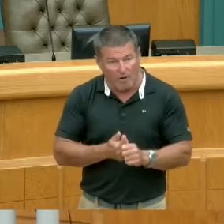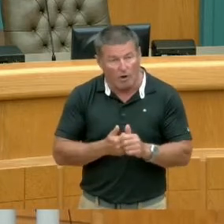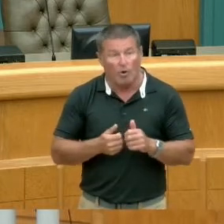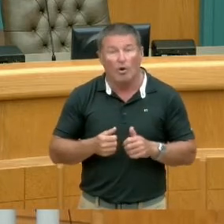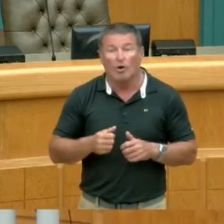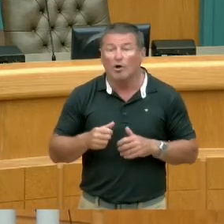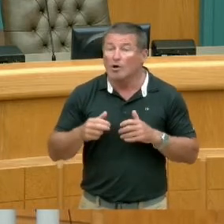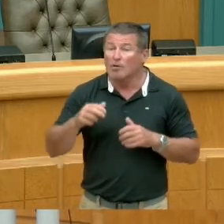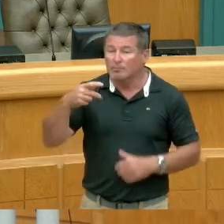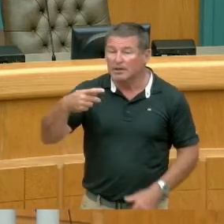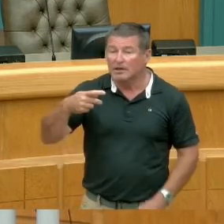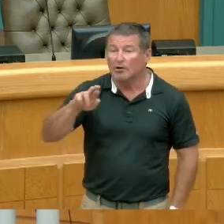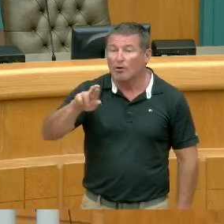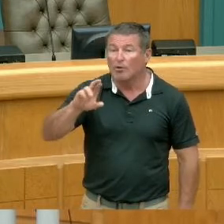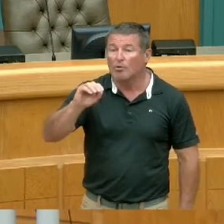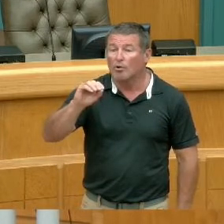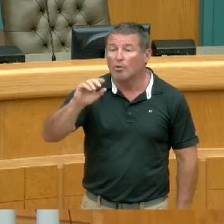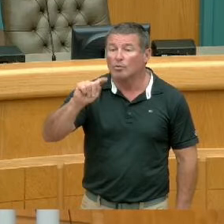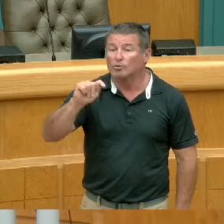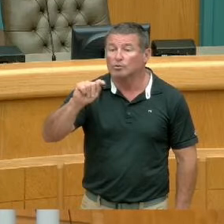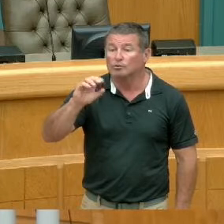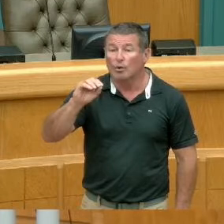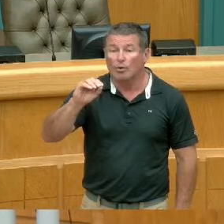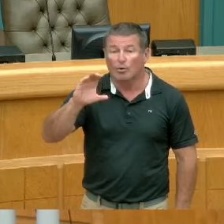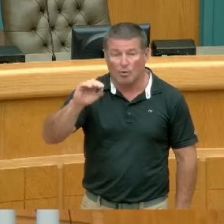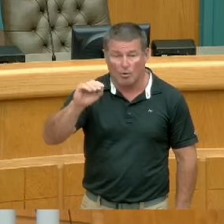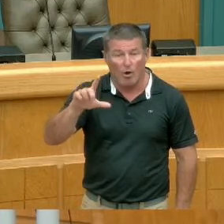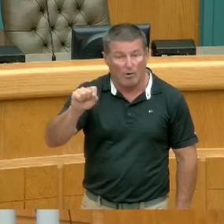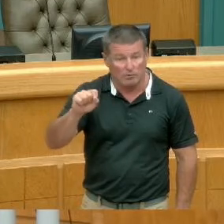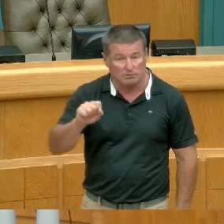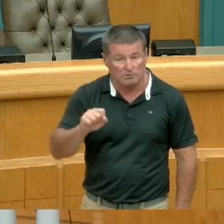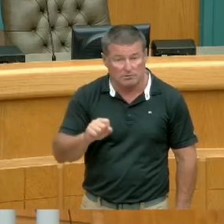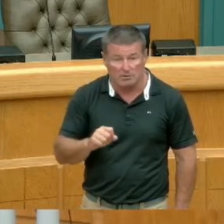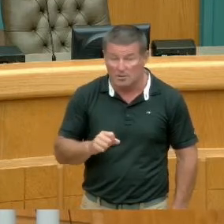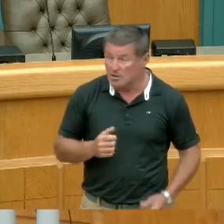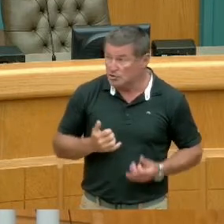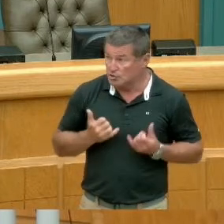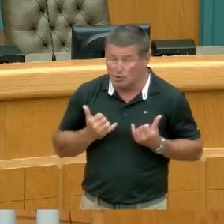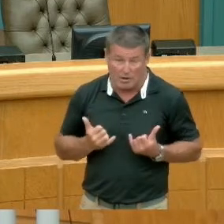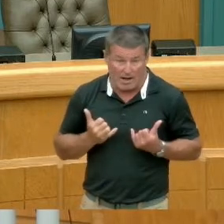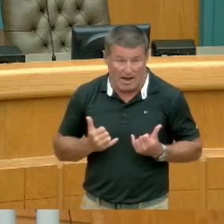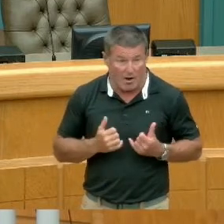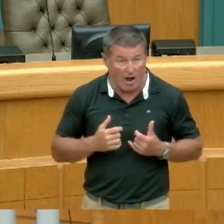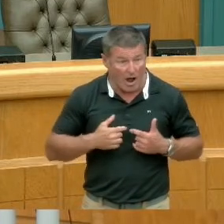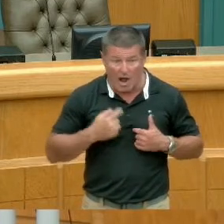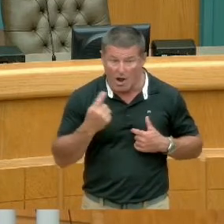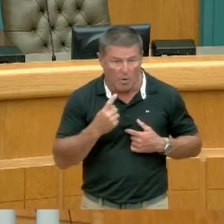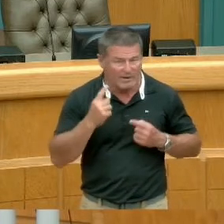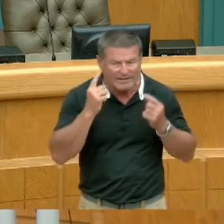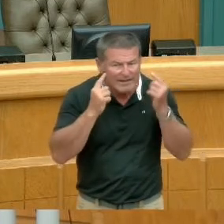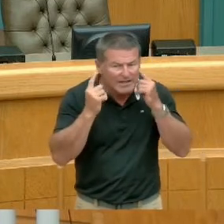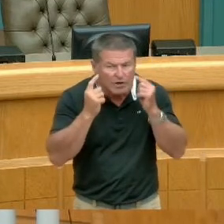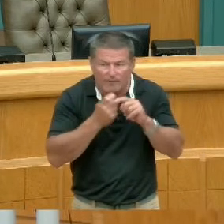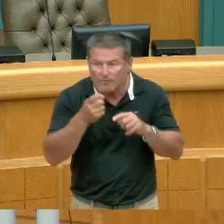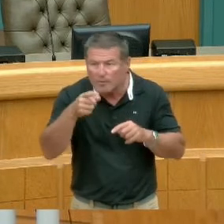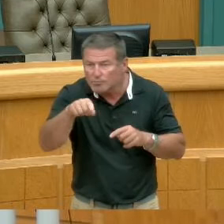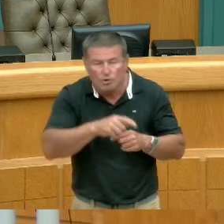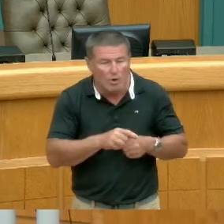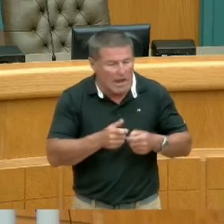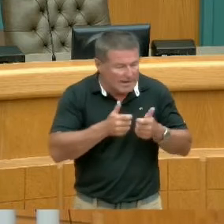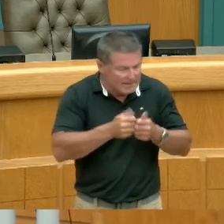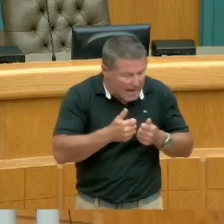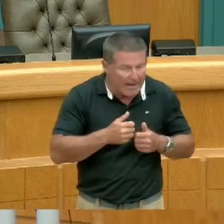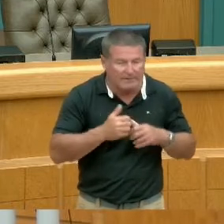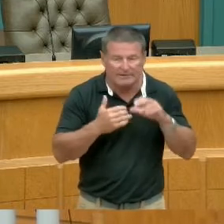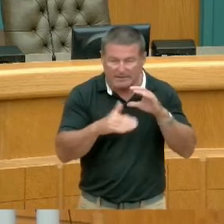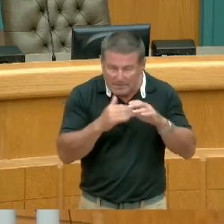earlier, I get a chance to get a really an opportunity to hear from all of you through emails. And today I